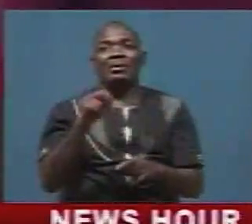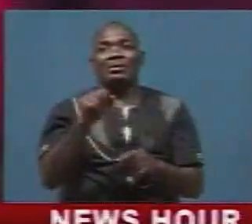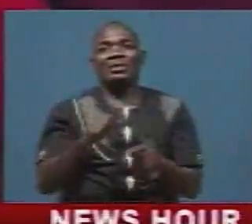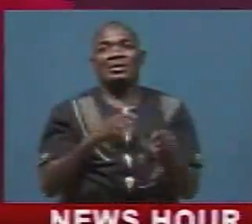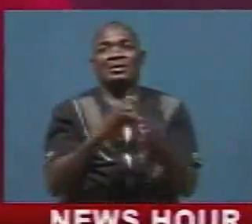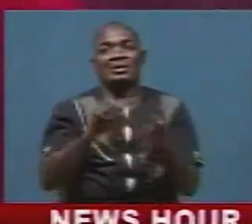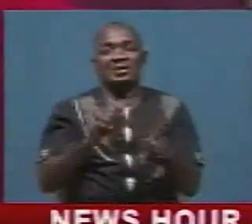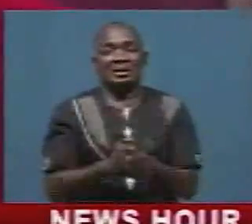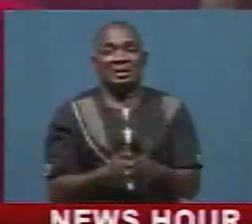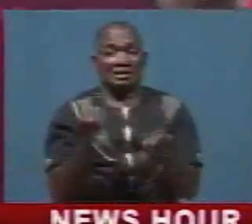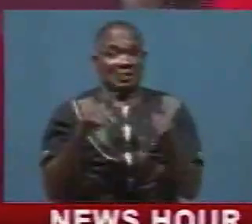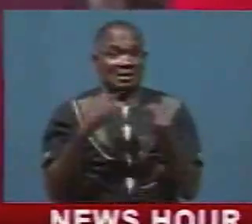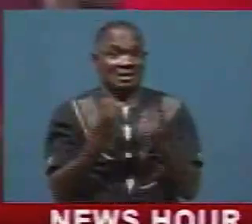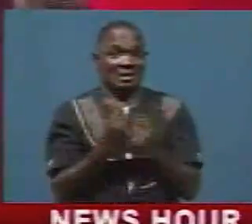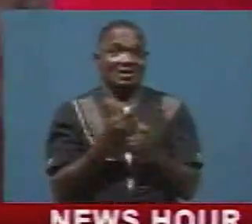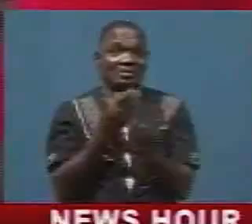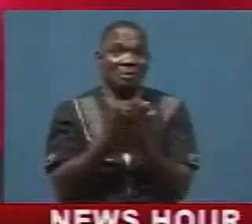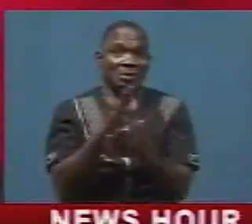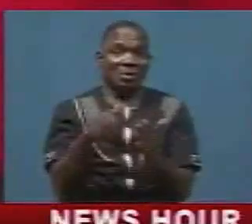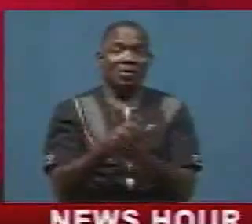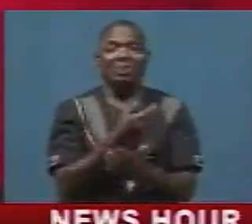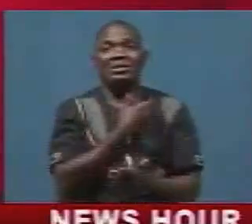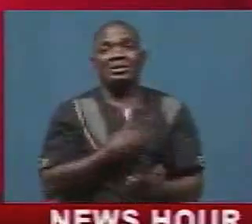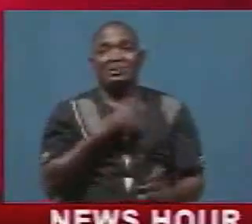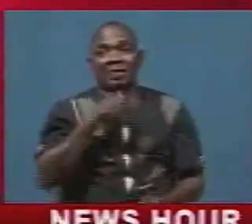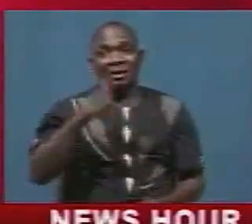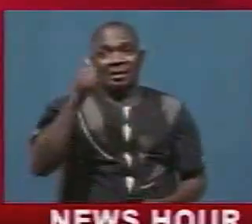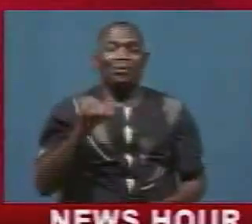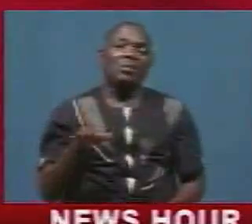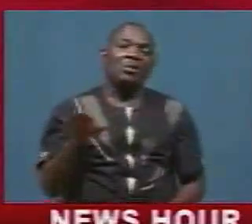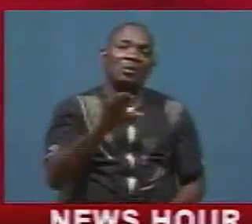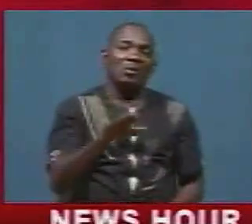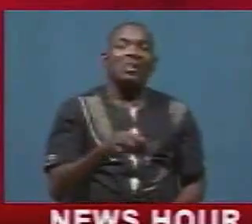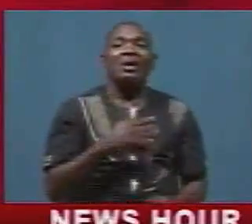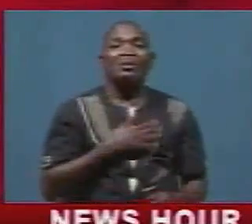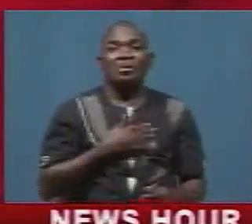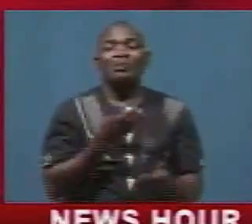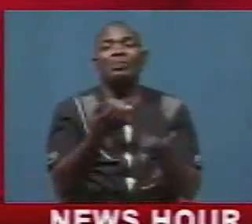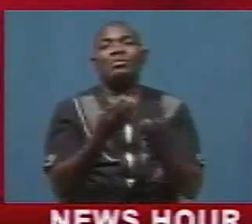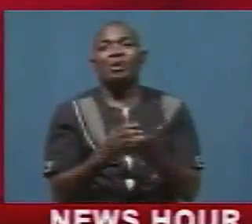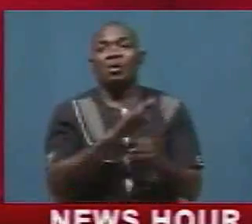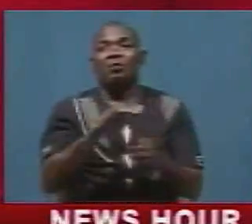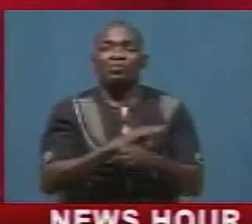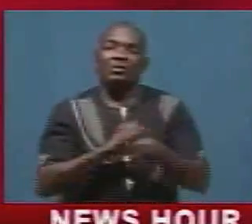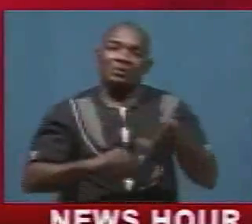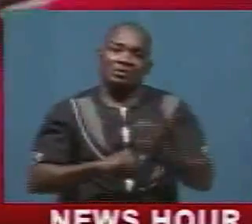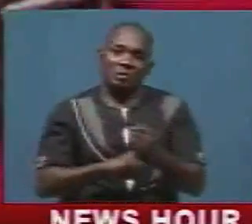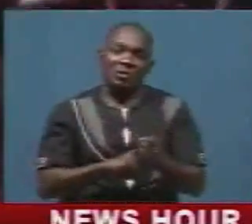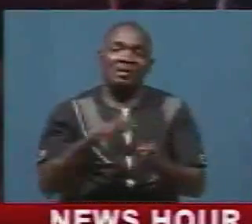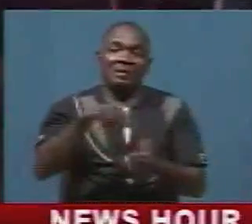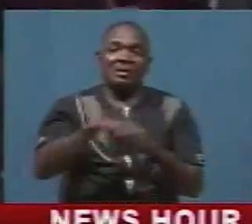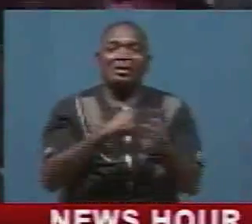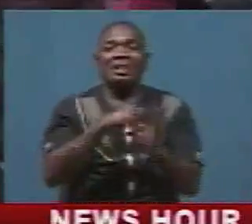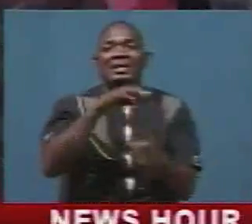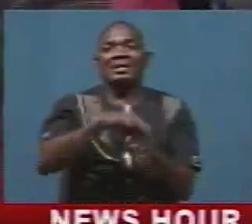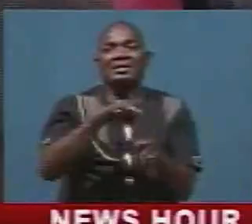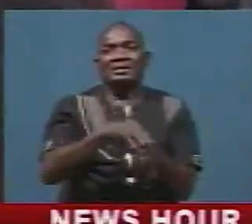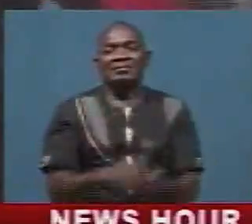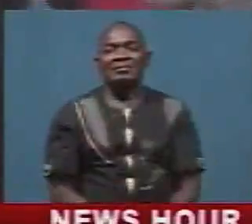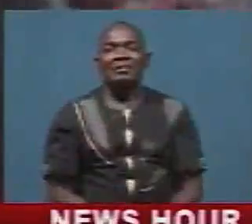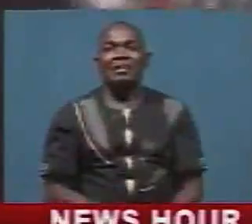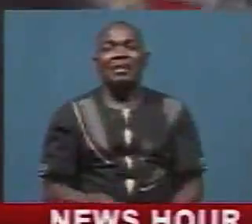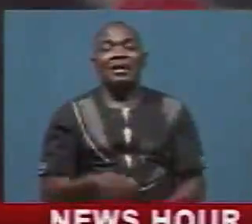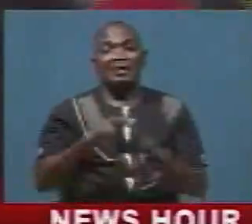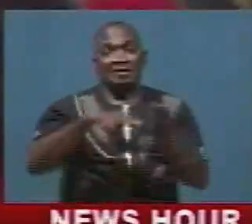Zongo. The team called on the chief and elders of the community seeking their support in the December elections.